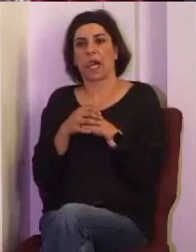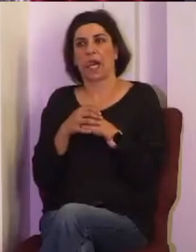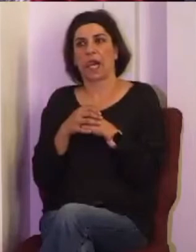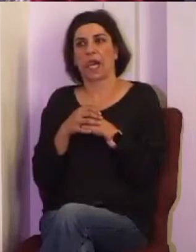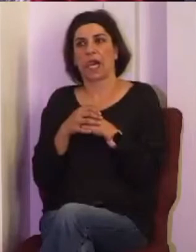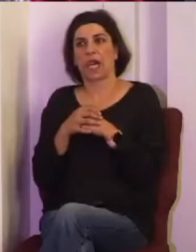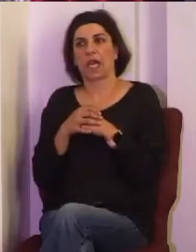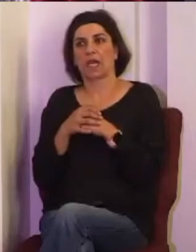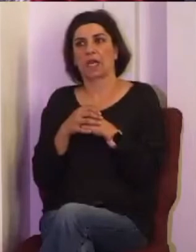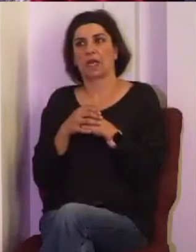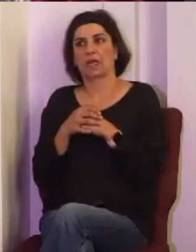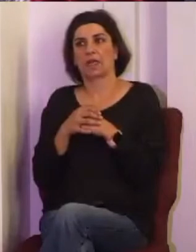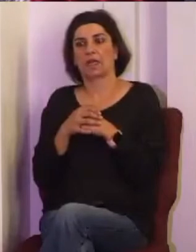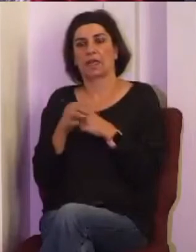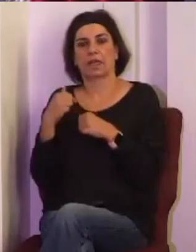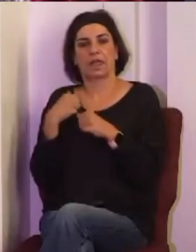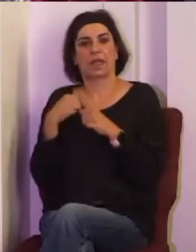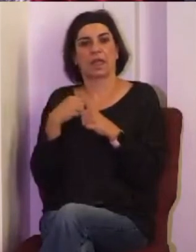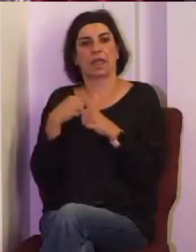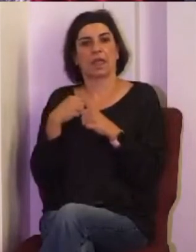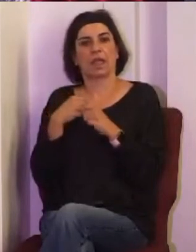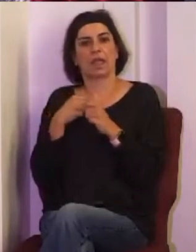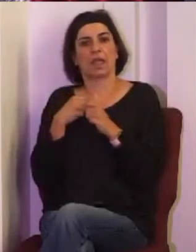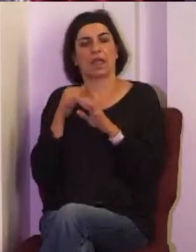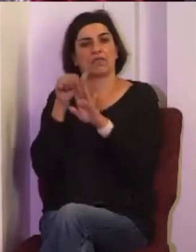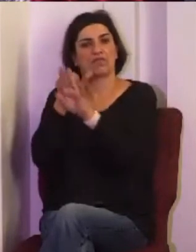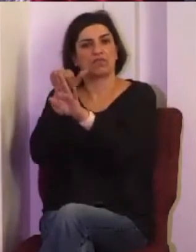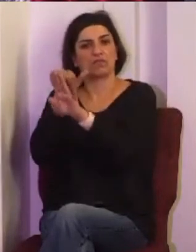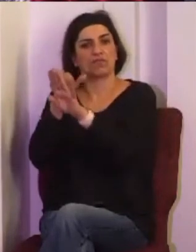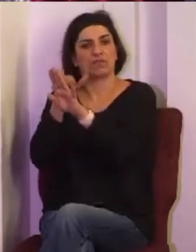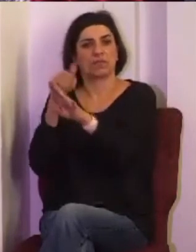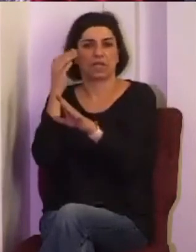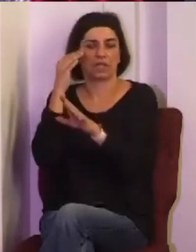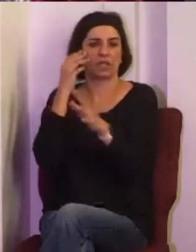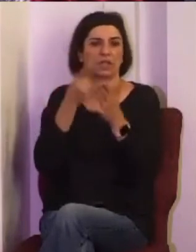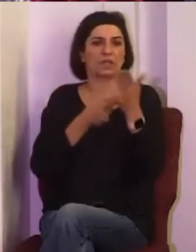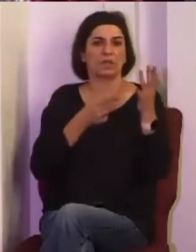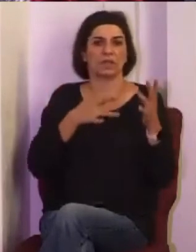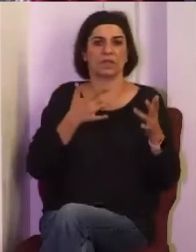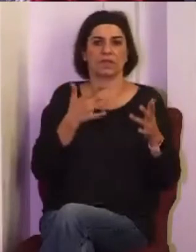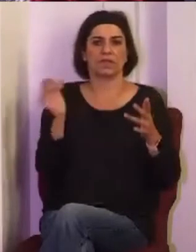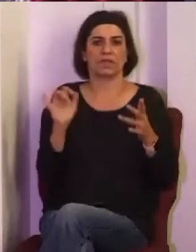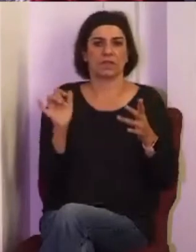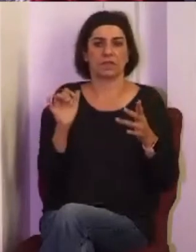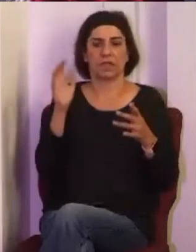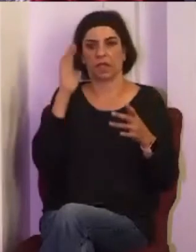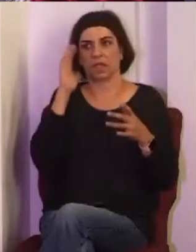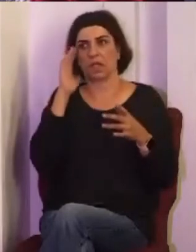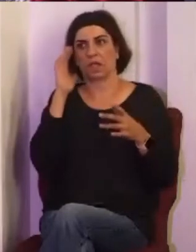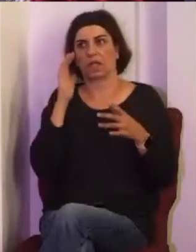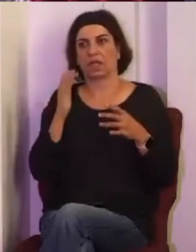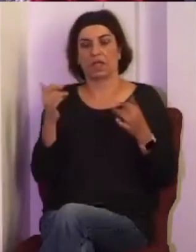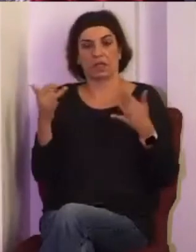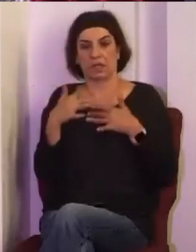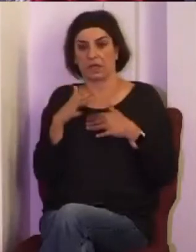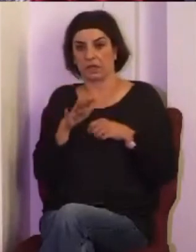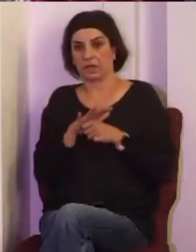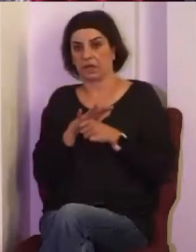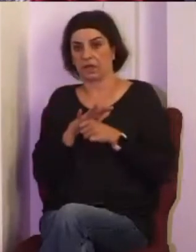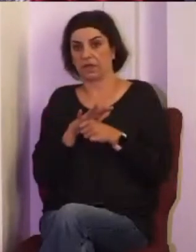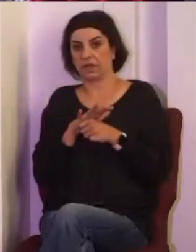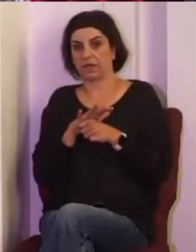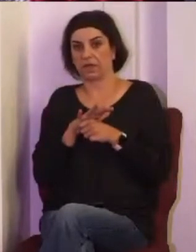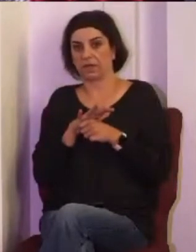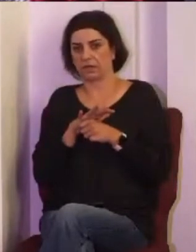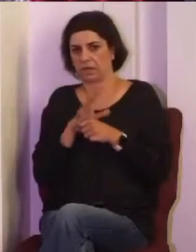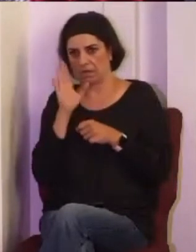I've been at that door he's at. I've been there. And I know what it feels like. And I know how fearful I was to open that door. Am I going to lose my